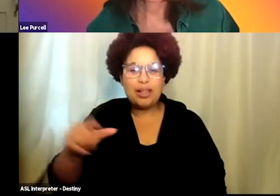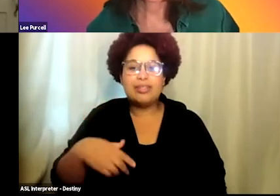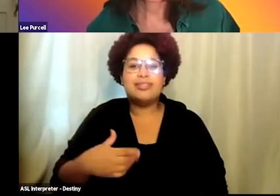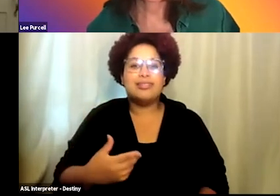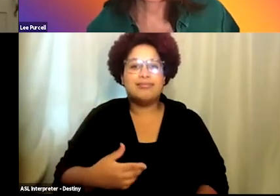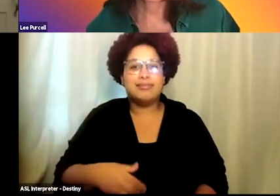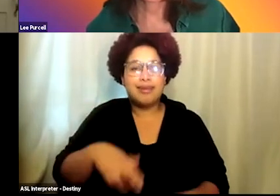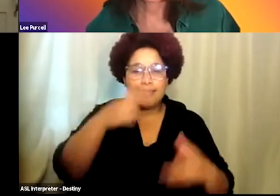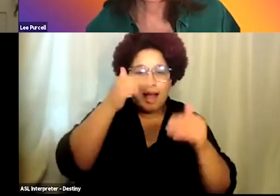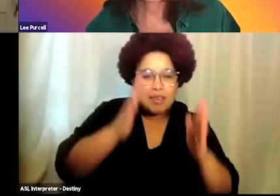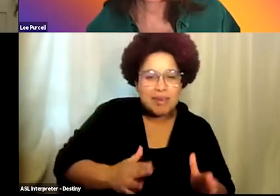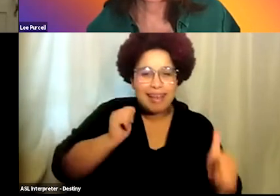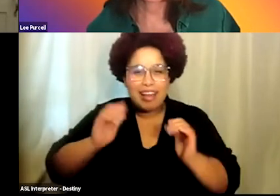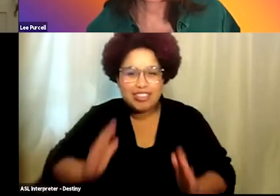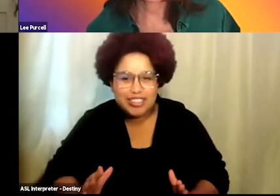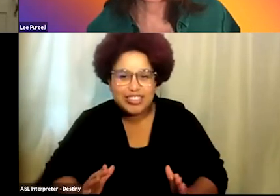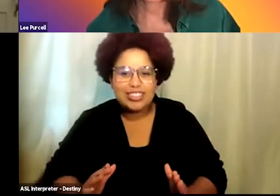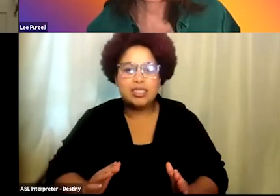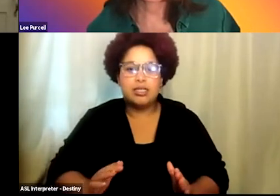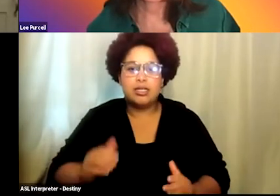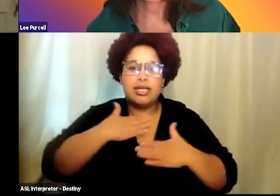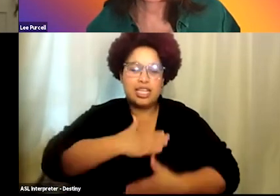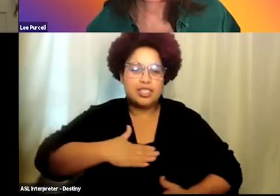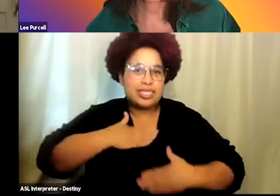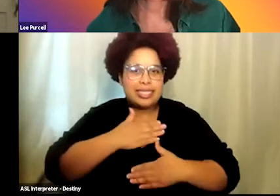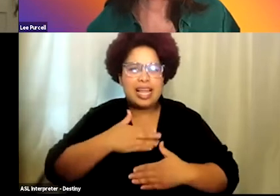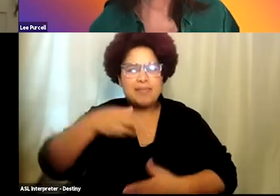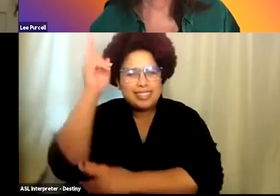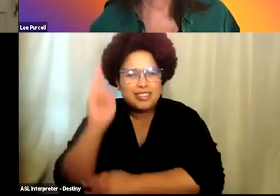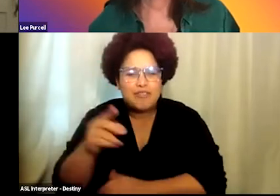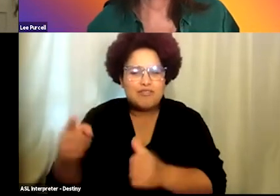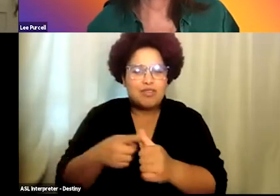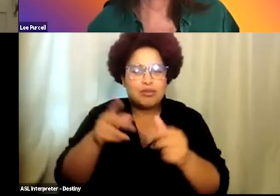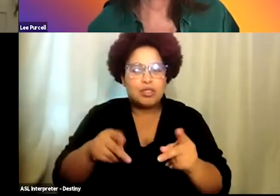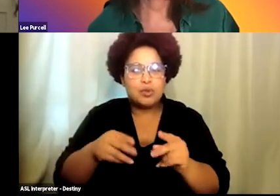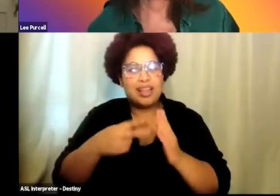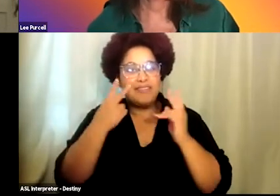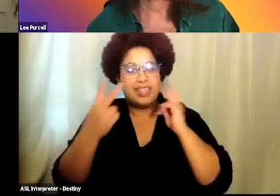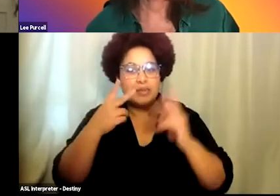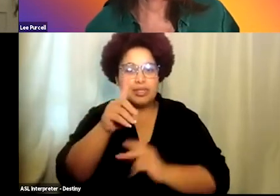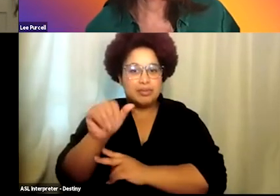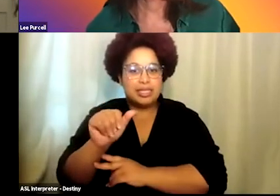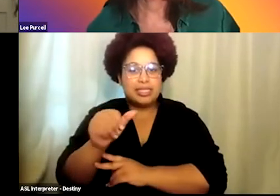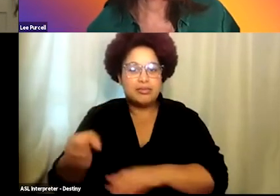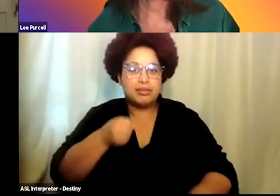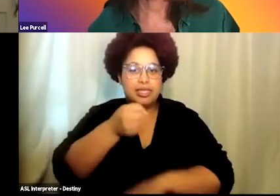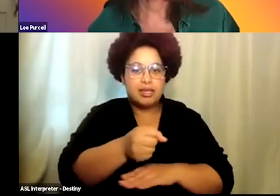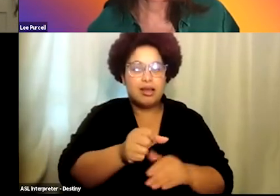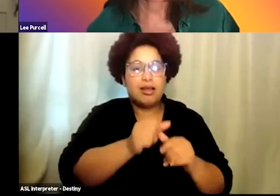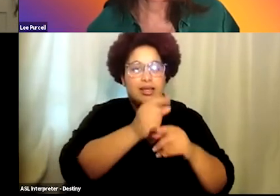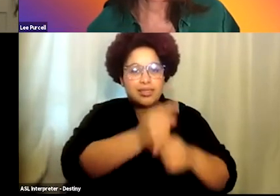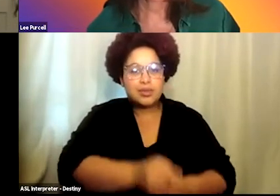and actor Geri Jewell, made entertainment history in the 80s as the first person with a visible disability to be cast in a recurring role